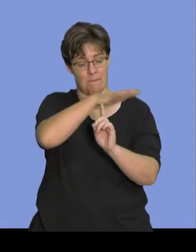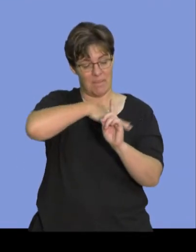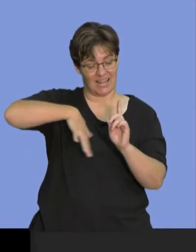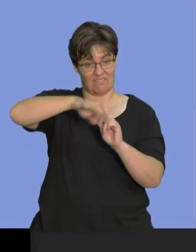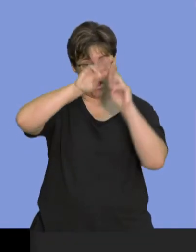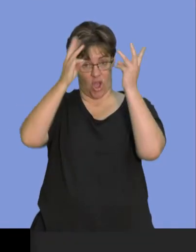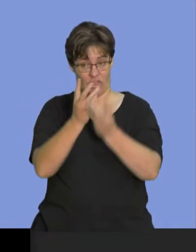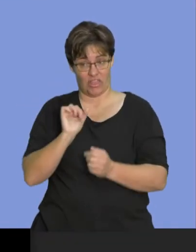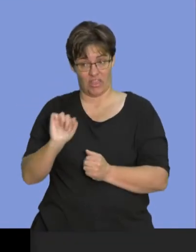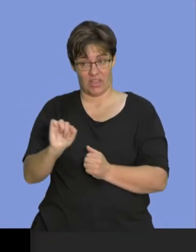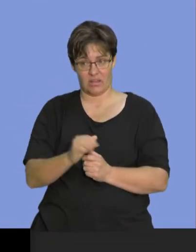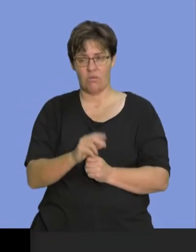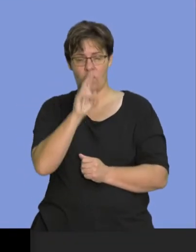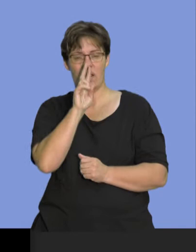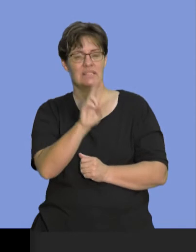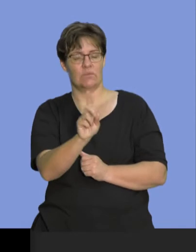actually realize that